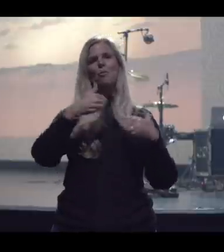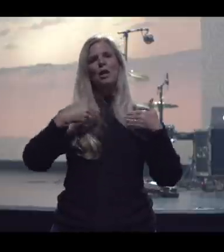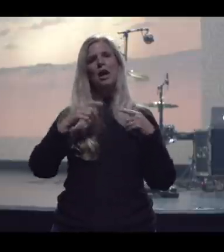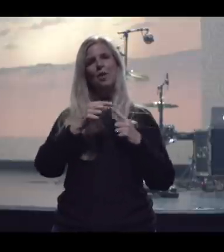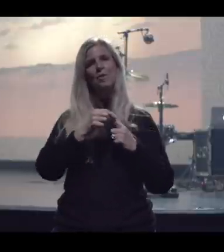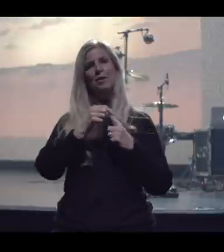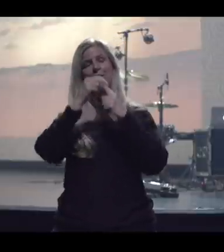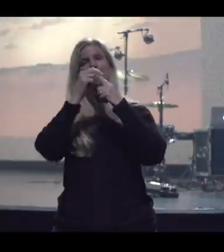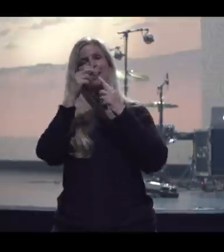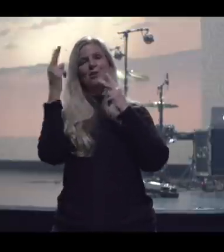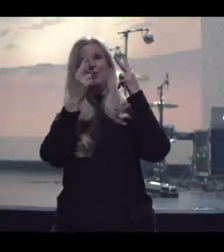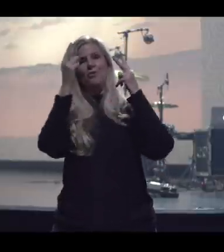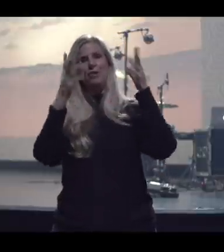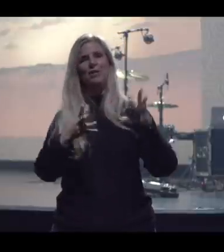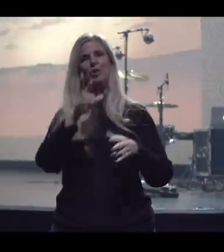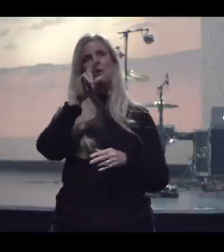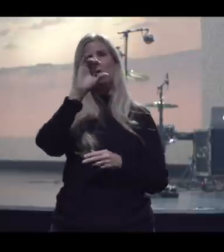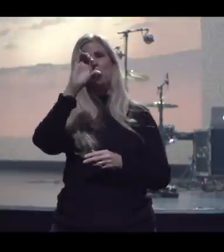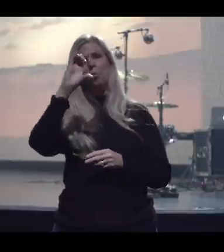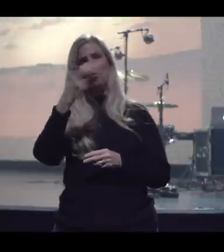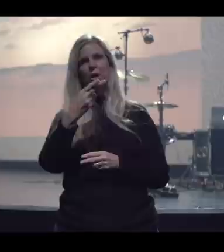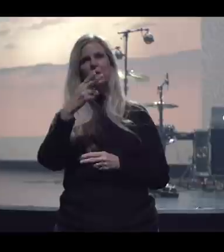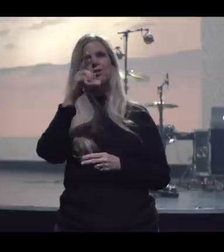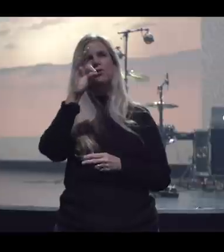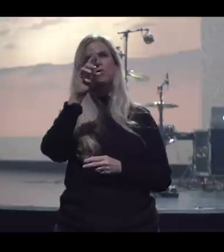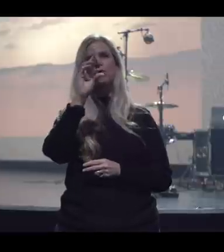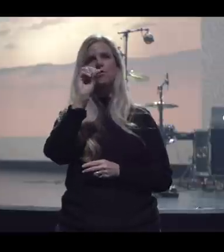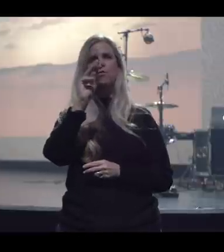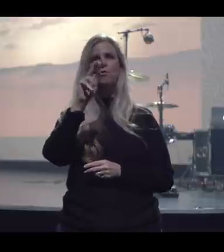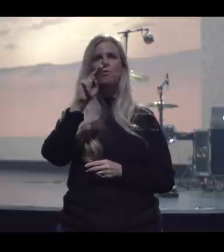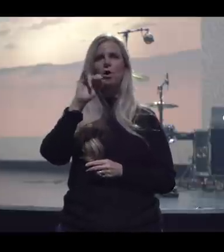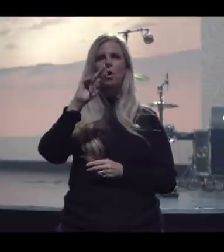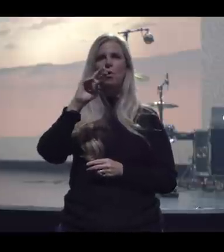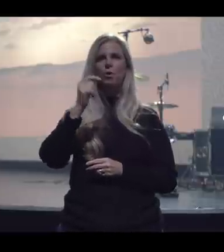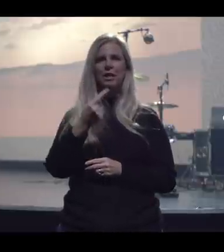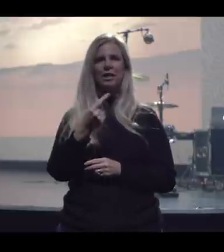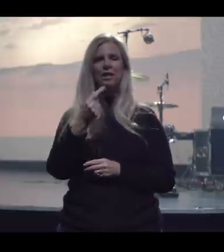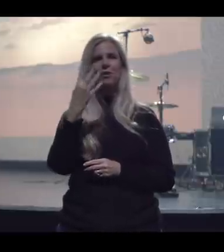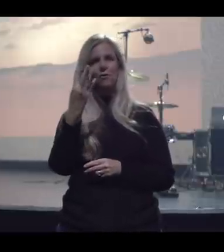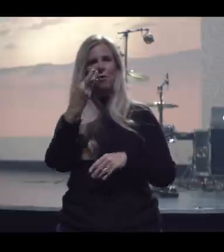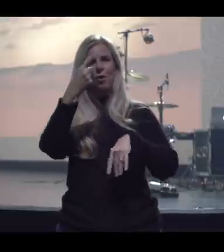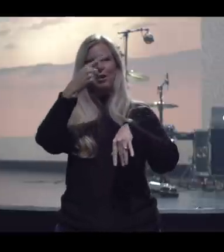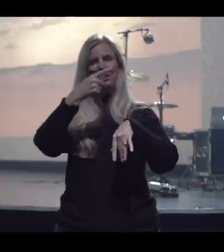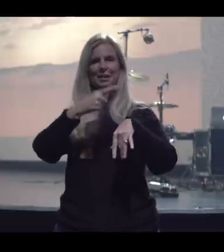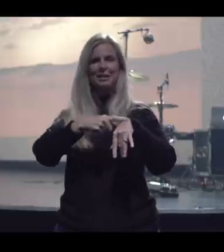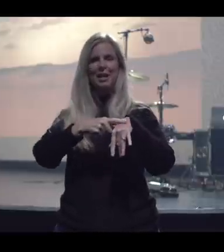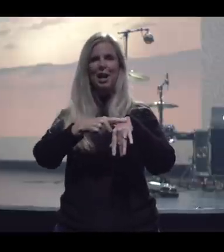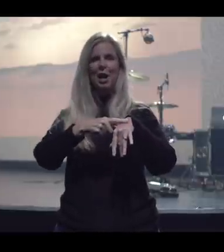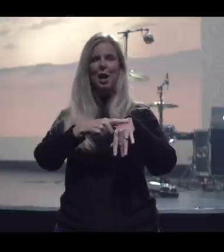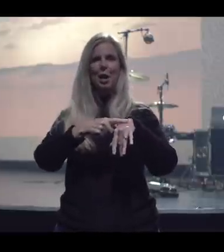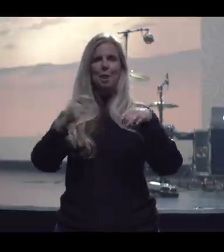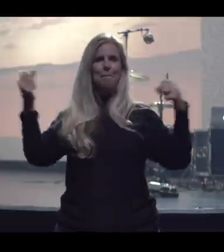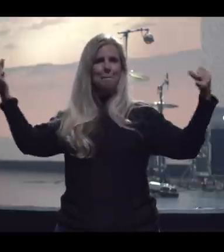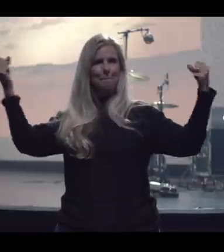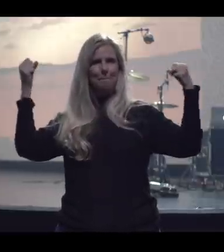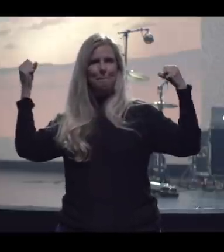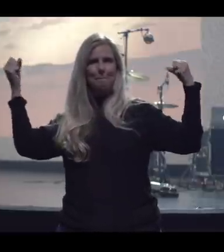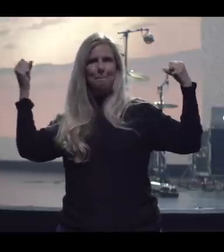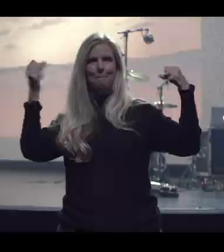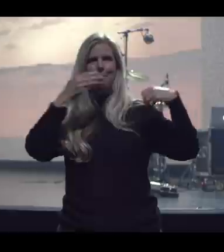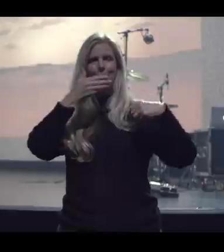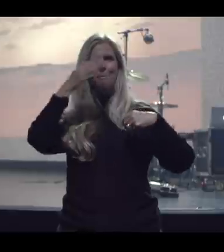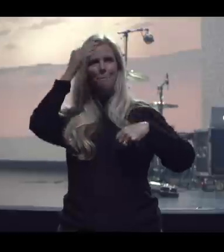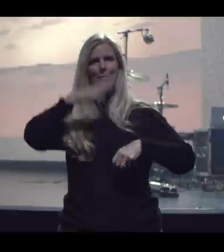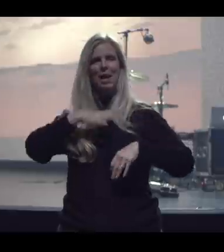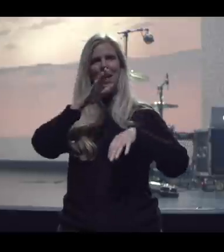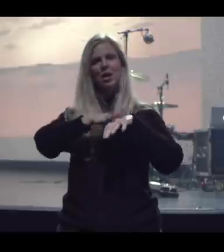guest, Rich Froning, with us. He is a four-time fittest man on earth, eight-time CrossFit champion, and he